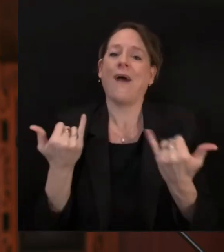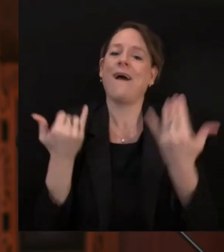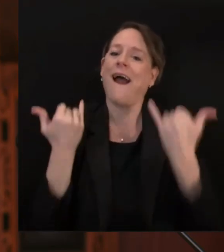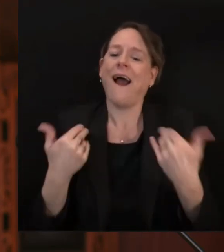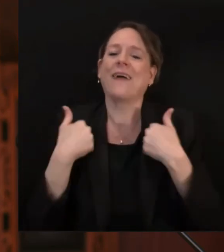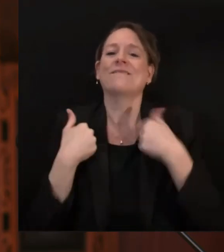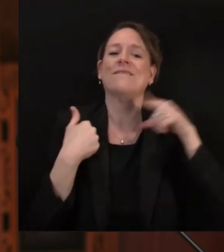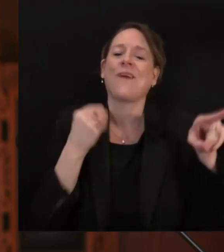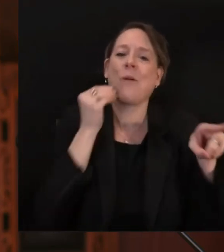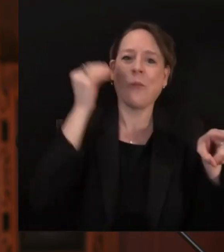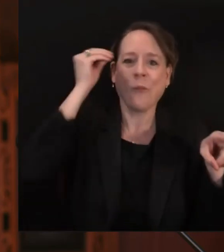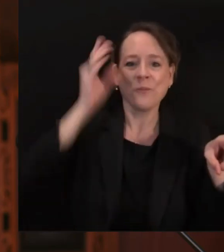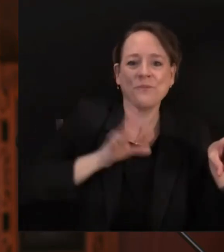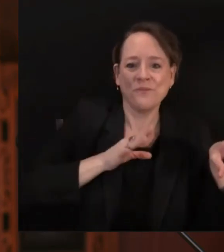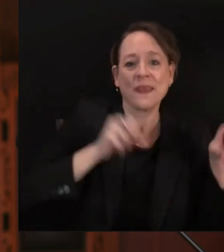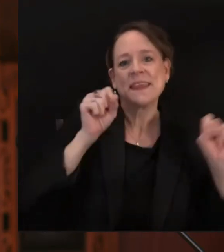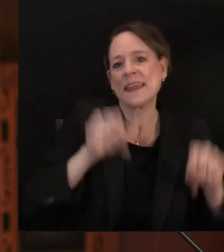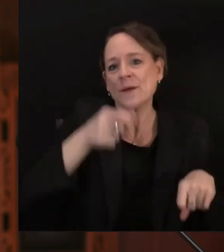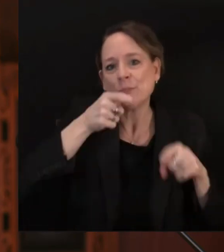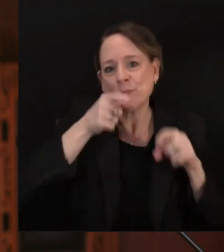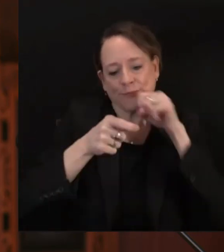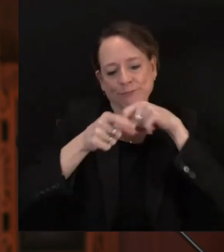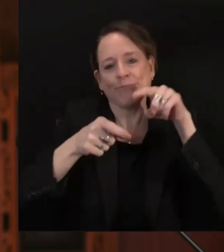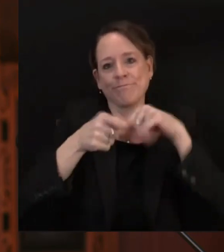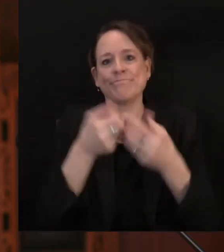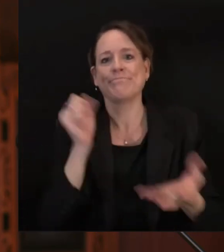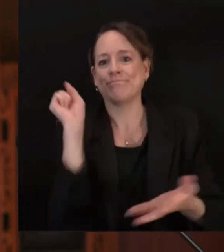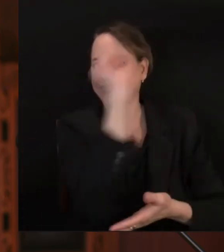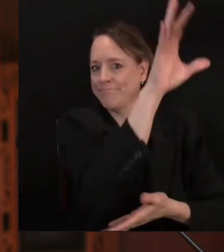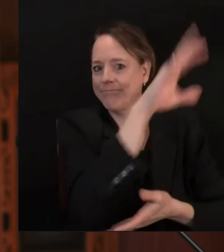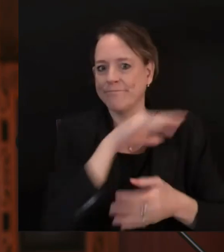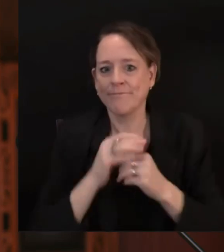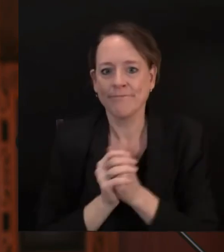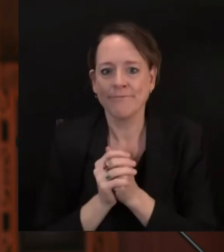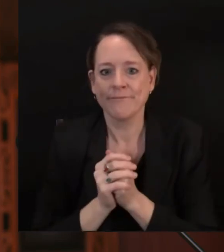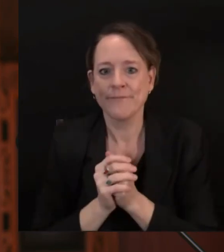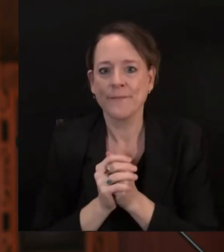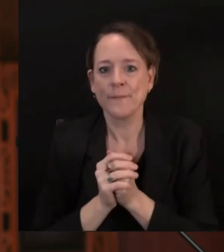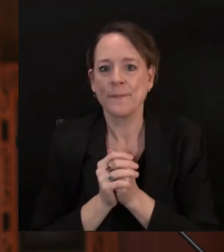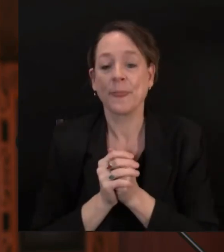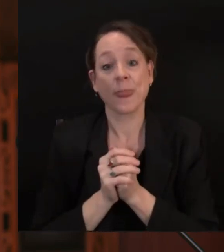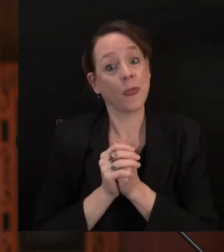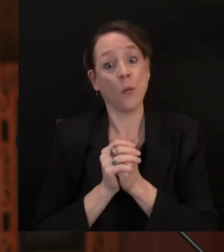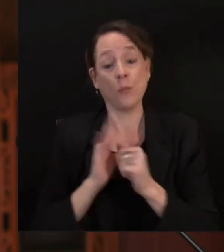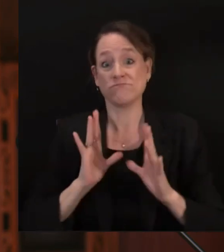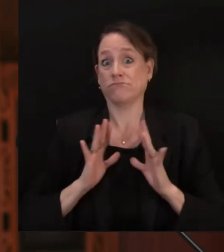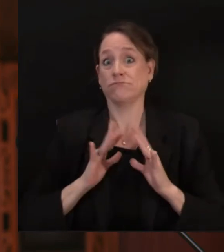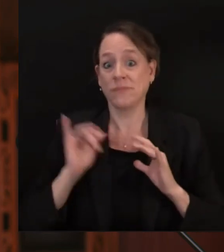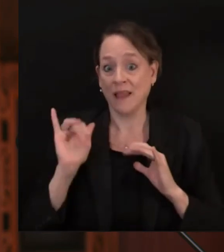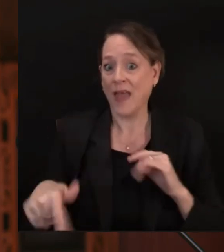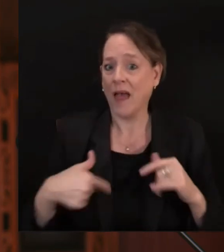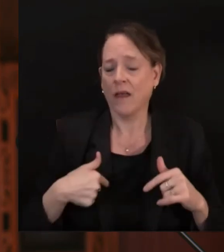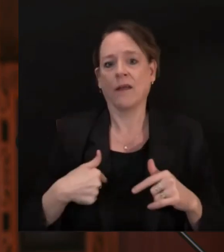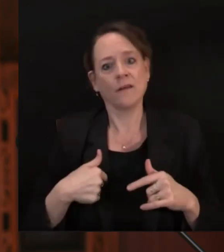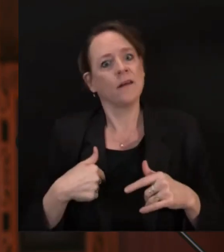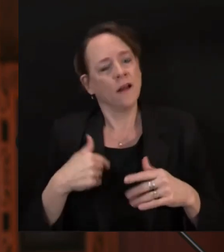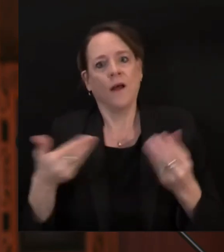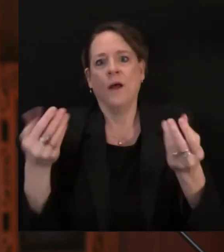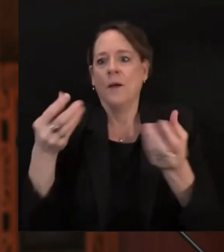continue to diversify our options and expand access to testing in Wisconsin. This is more important than